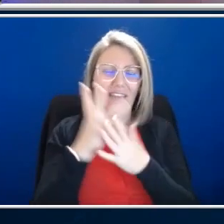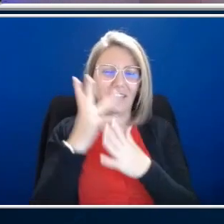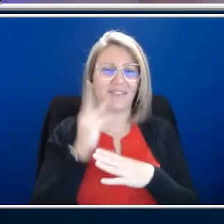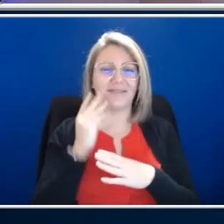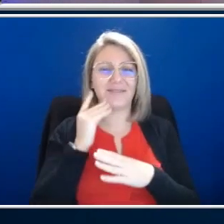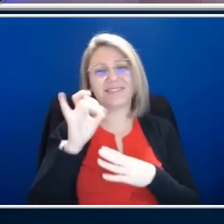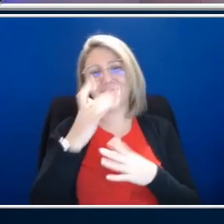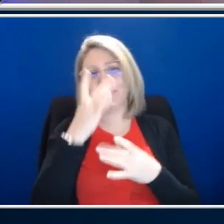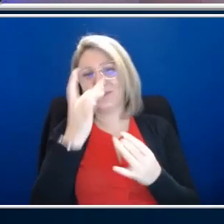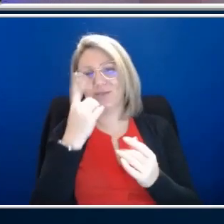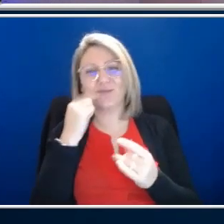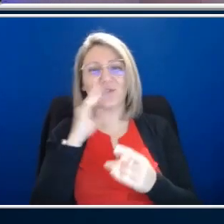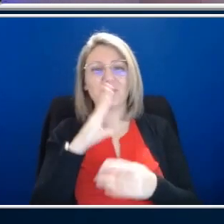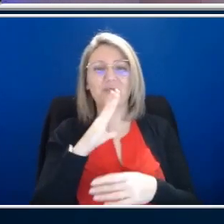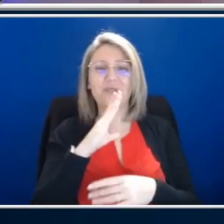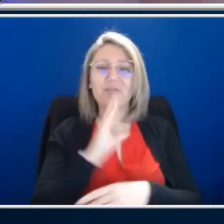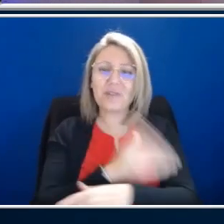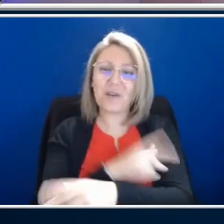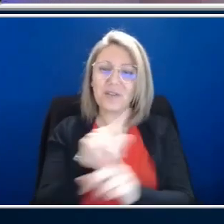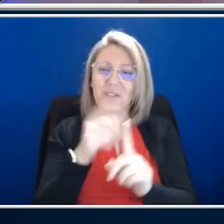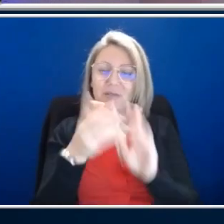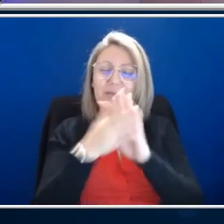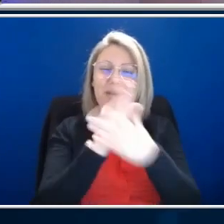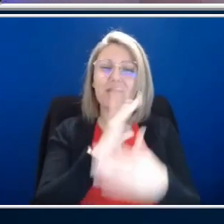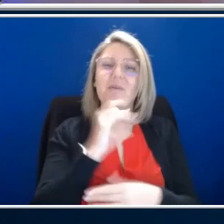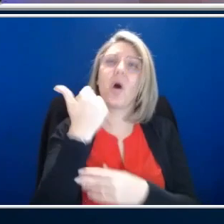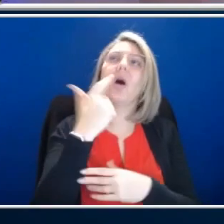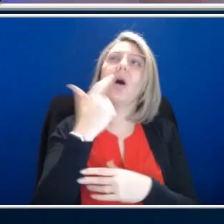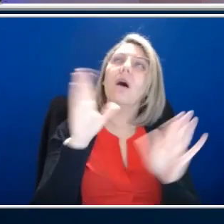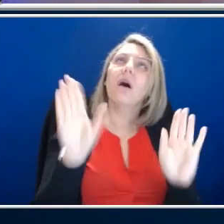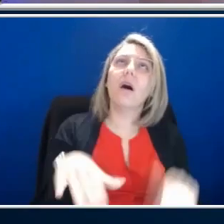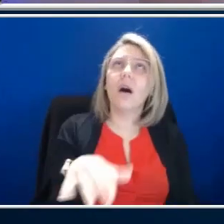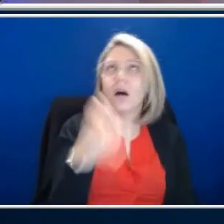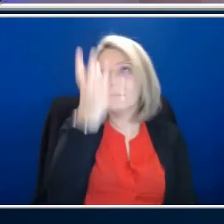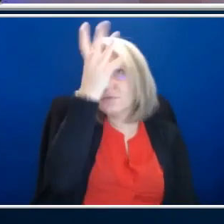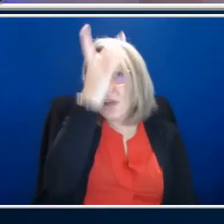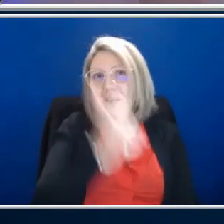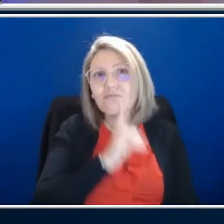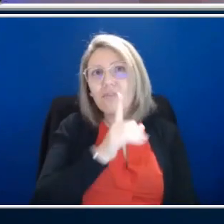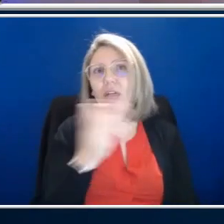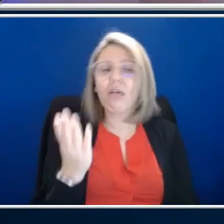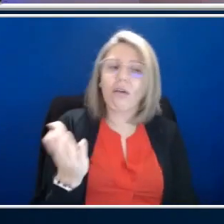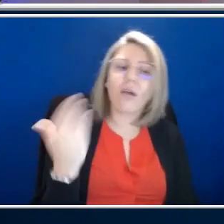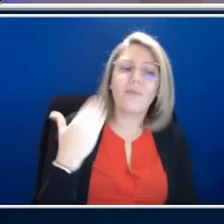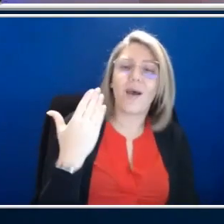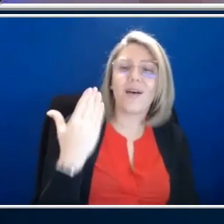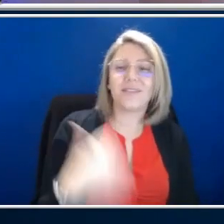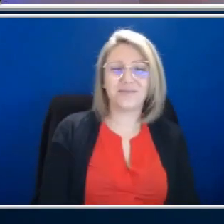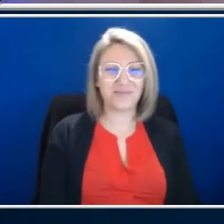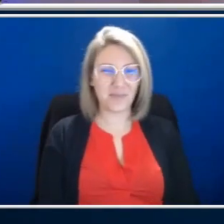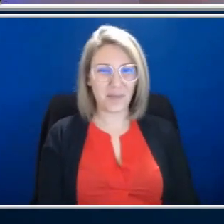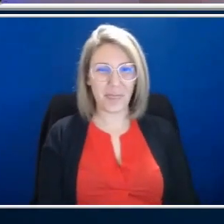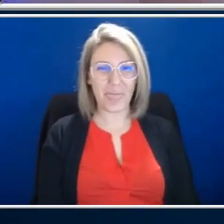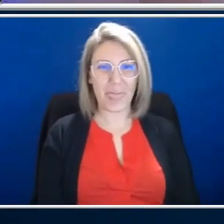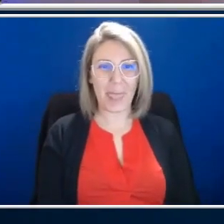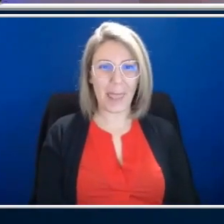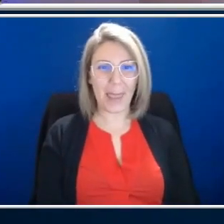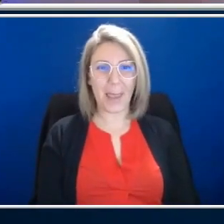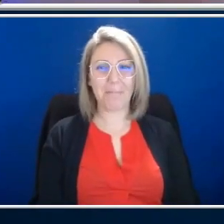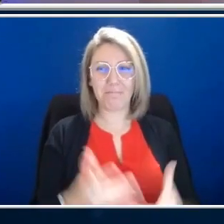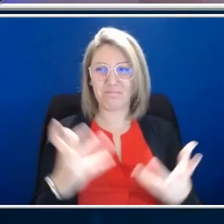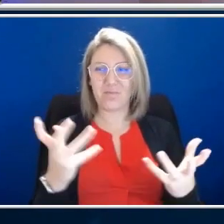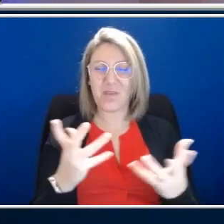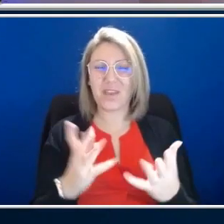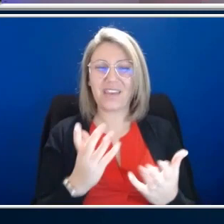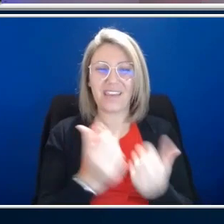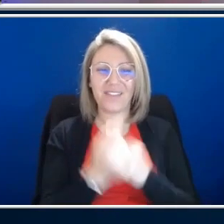your daughters, though, as they get older. They're going to be like, oh, Dad, we're late. Come on, come on. I want to bring everybody in for your final